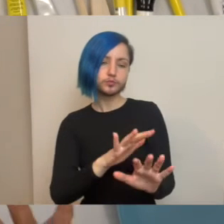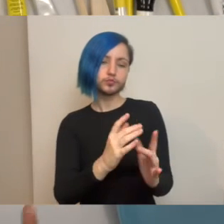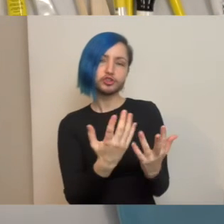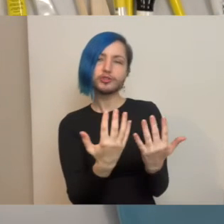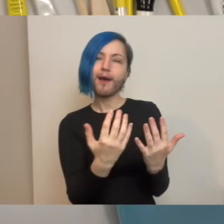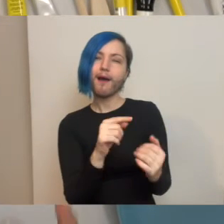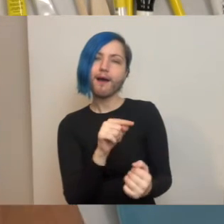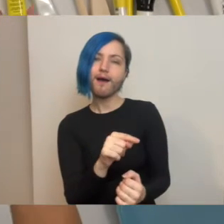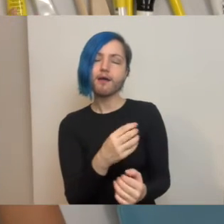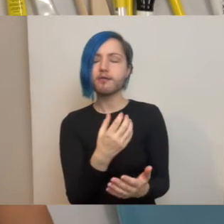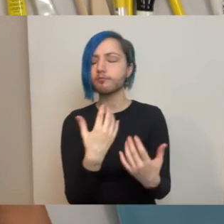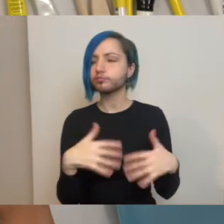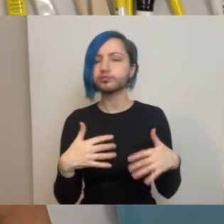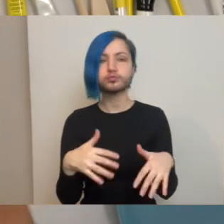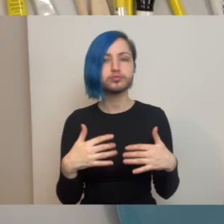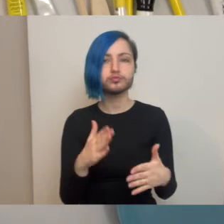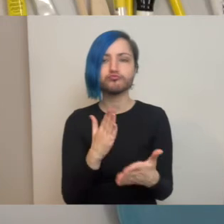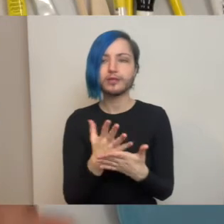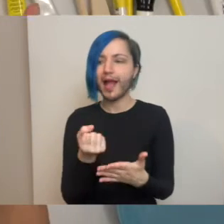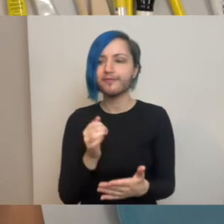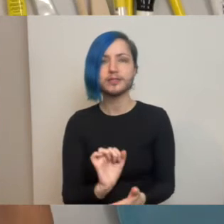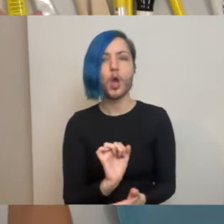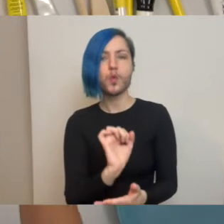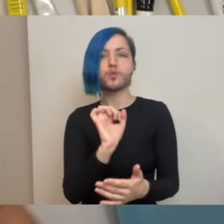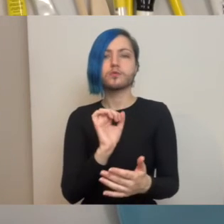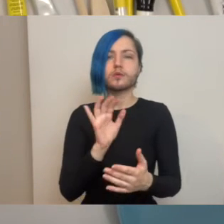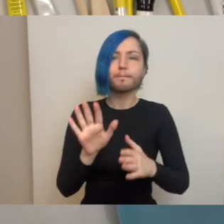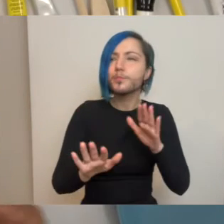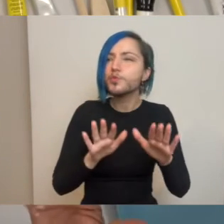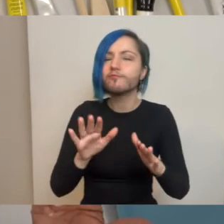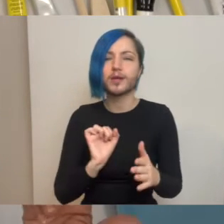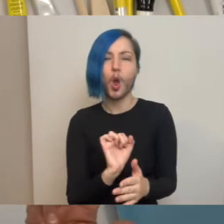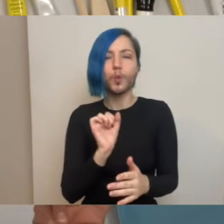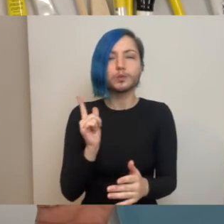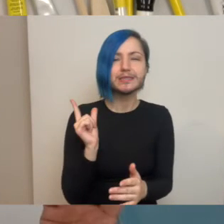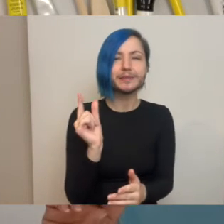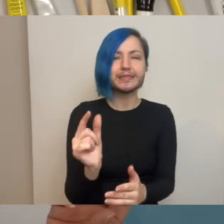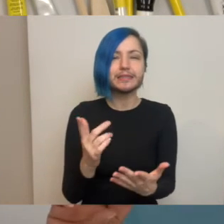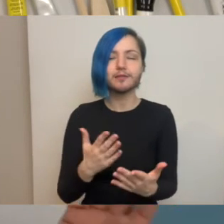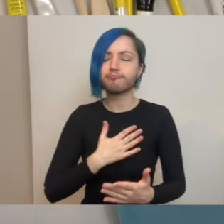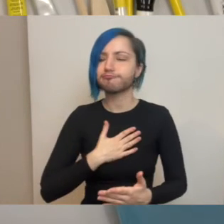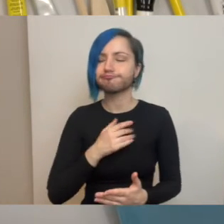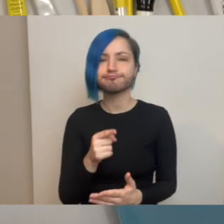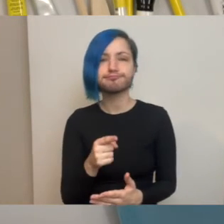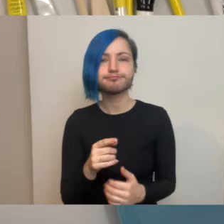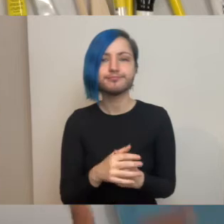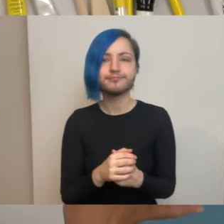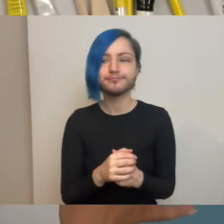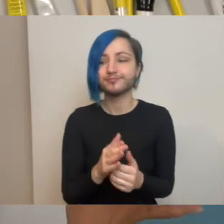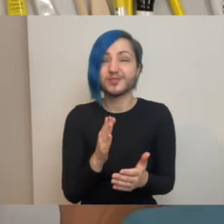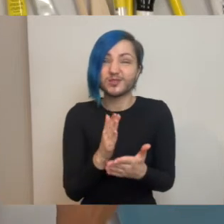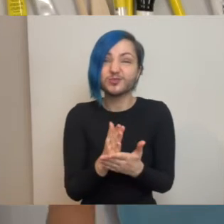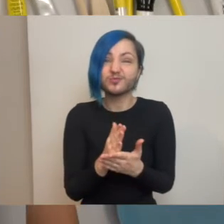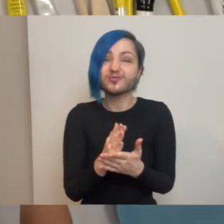directions. And it kind of has its own sort of pace and movement. So that's really a little bit